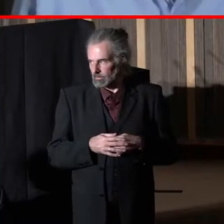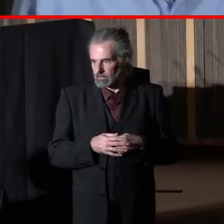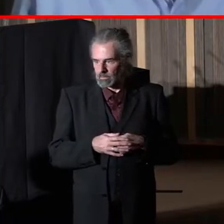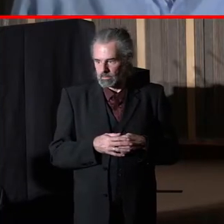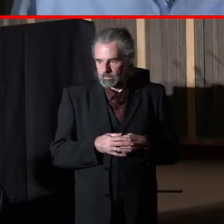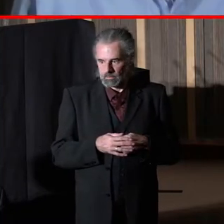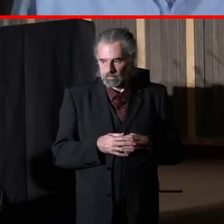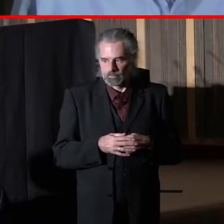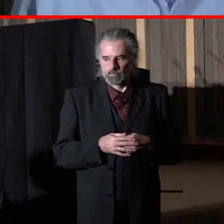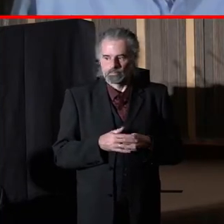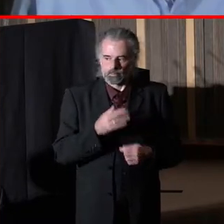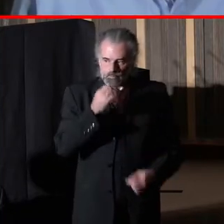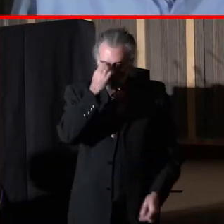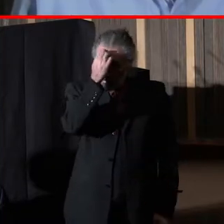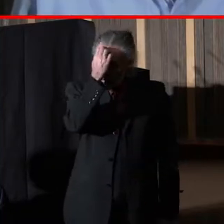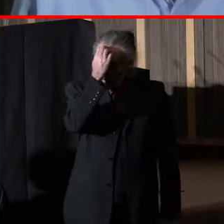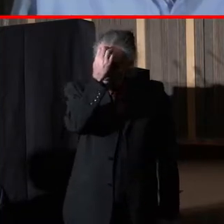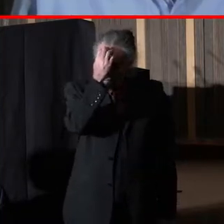big,